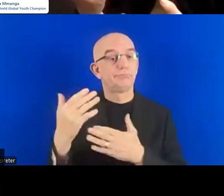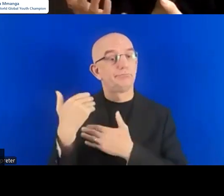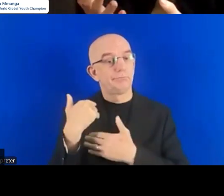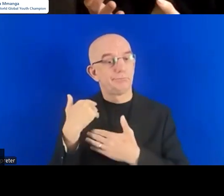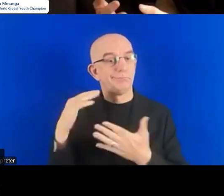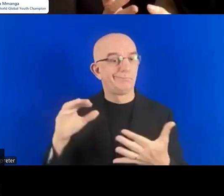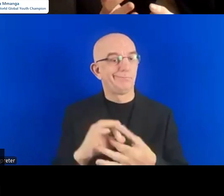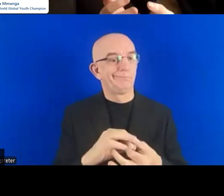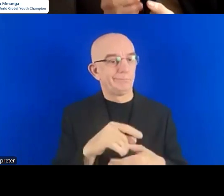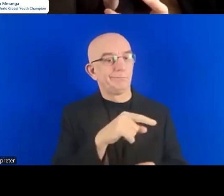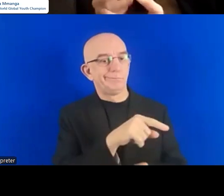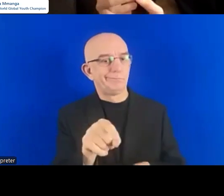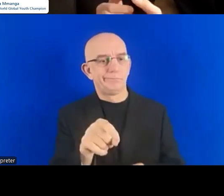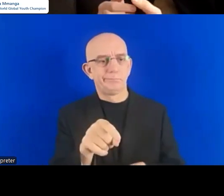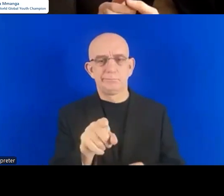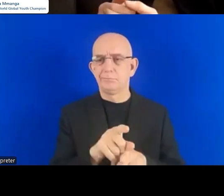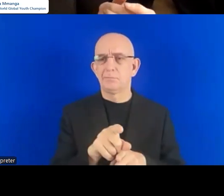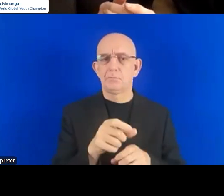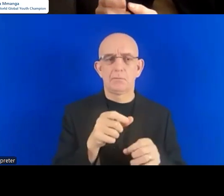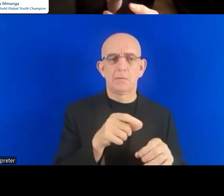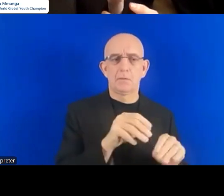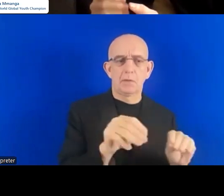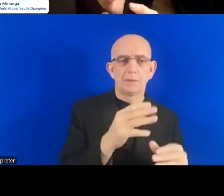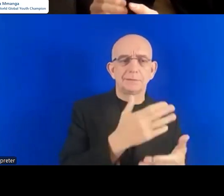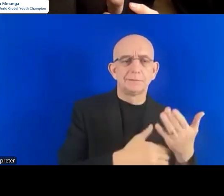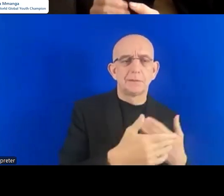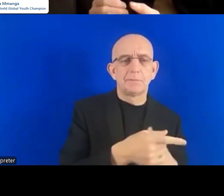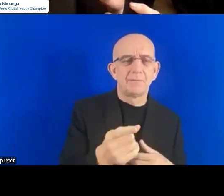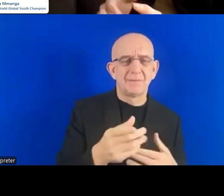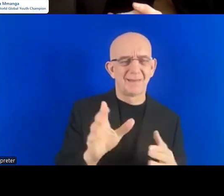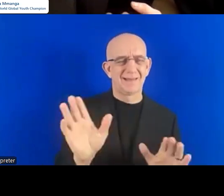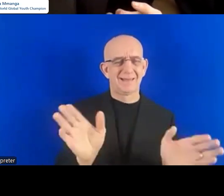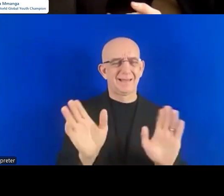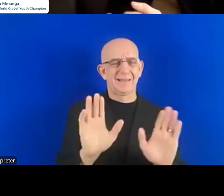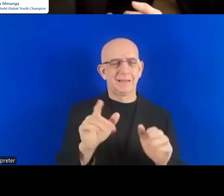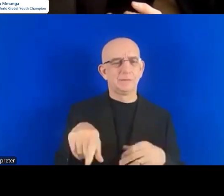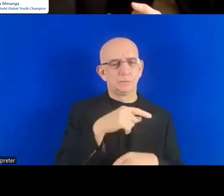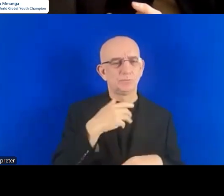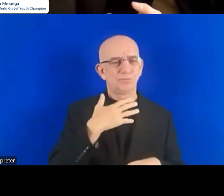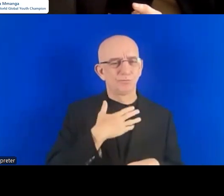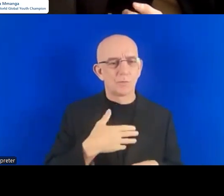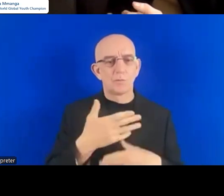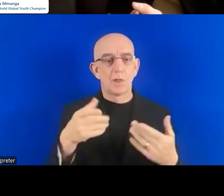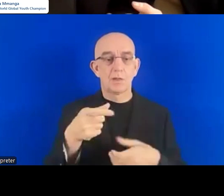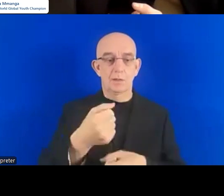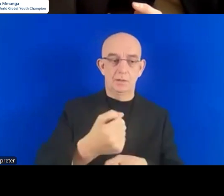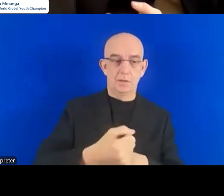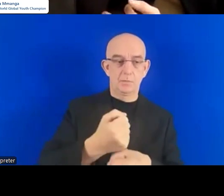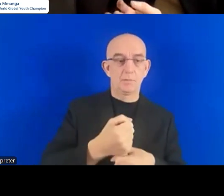employment are announced, we put consideration that those who have learned inclusive education should